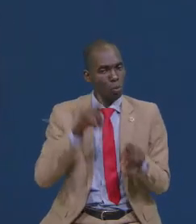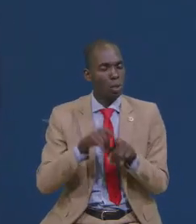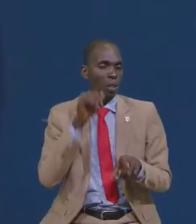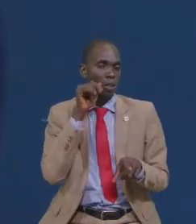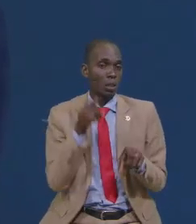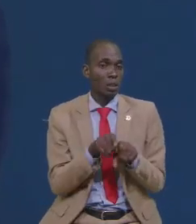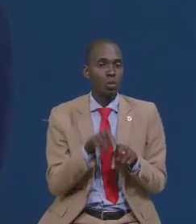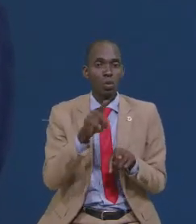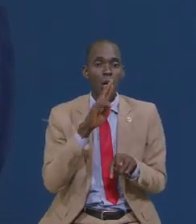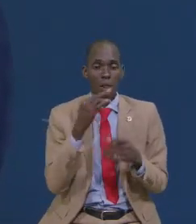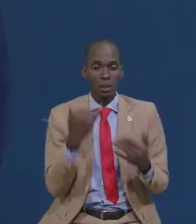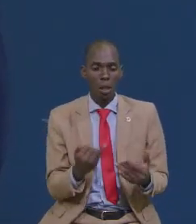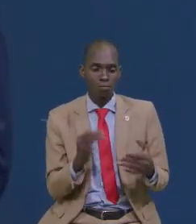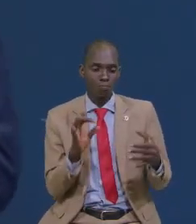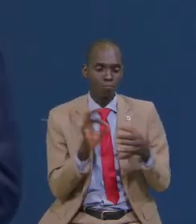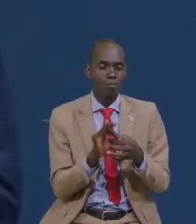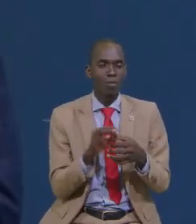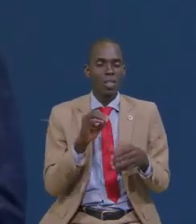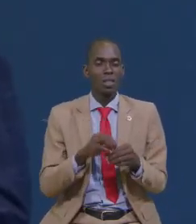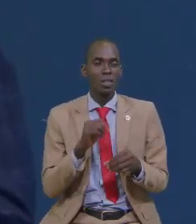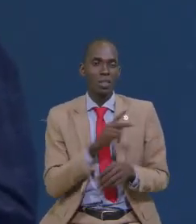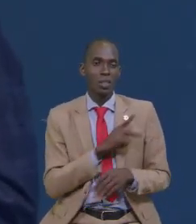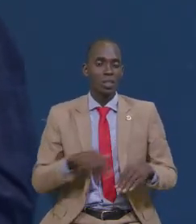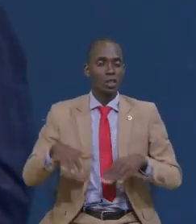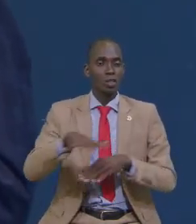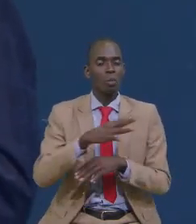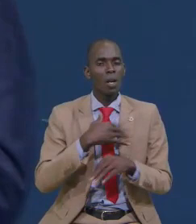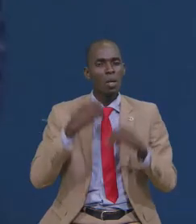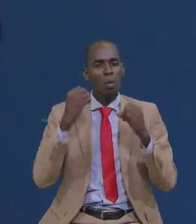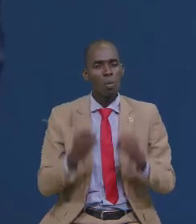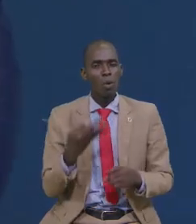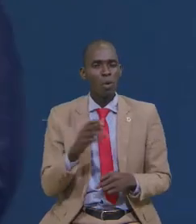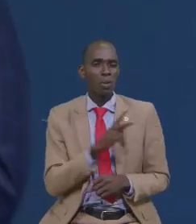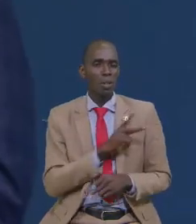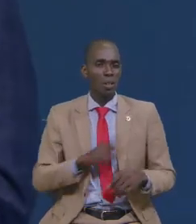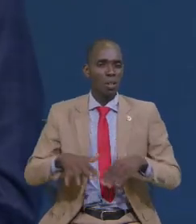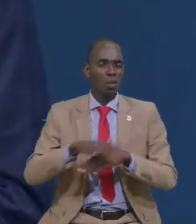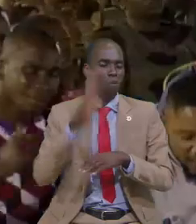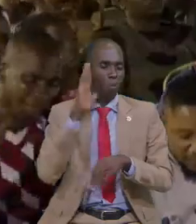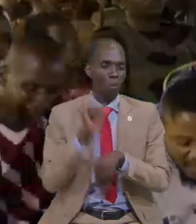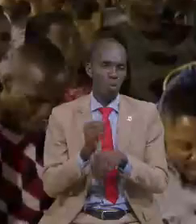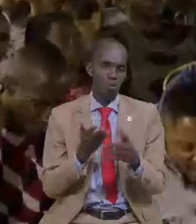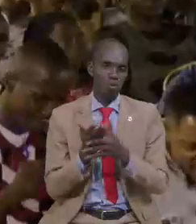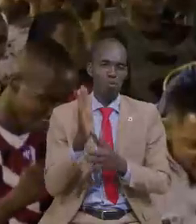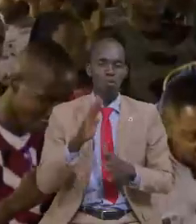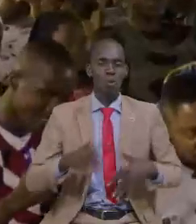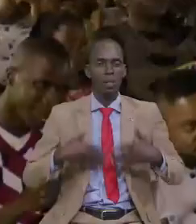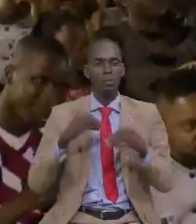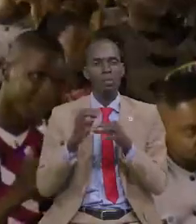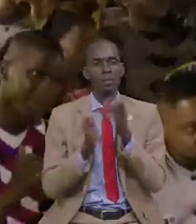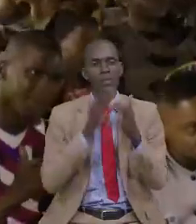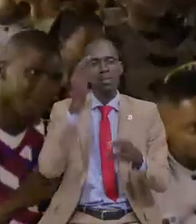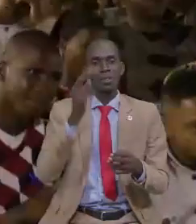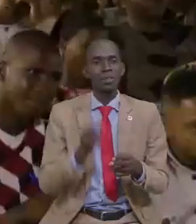the kingdom. And the power of the kingdom will manifest through your life in Jesus' name. And